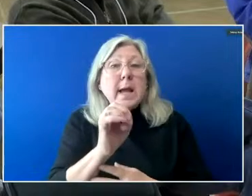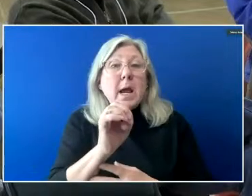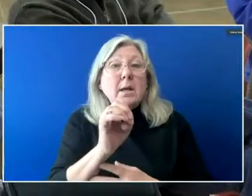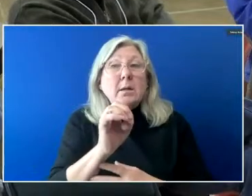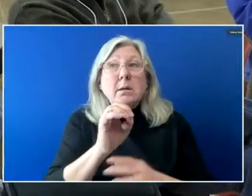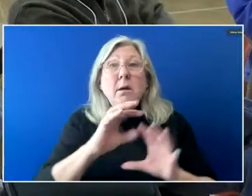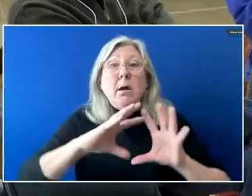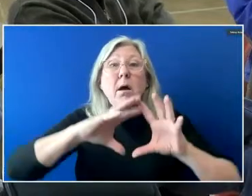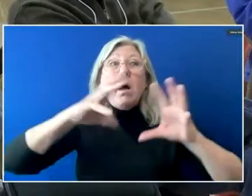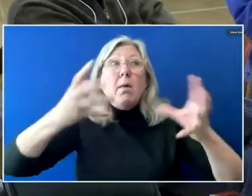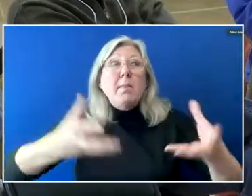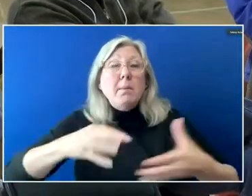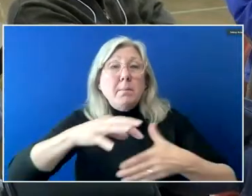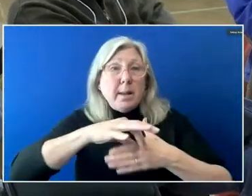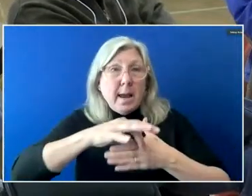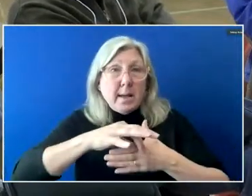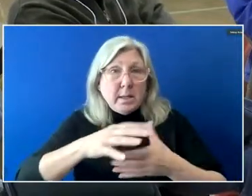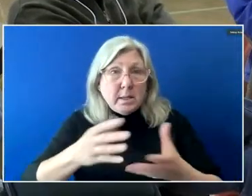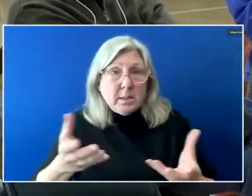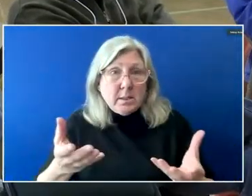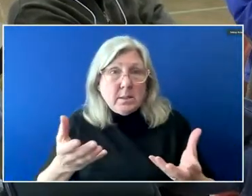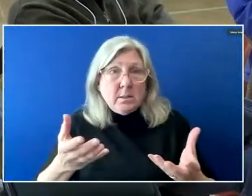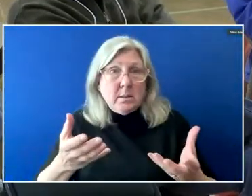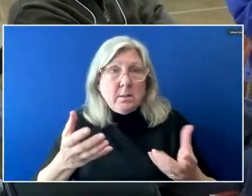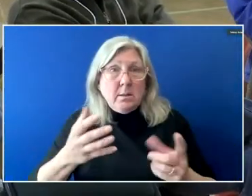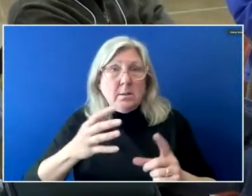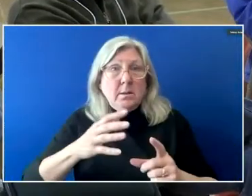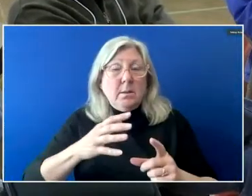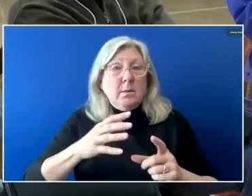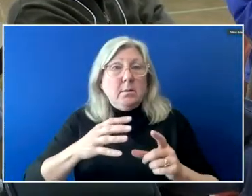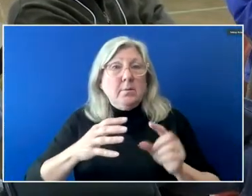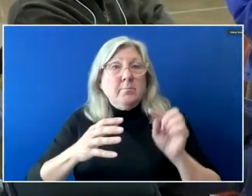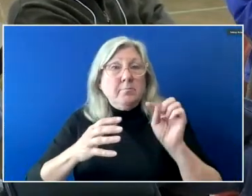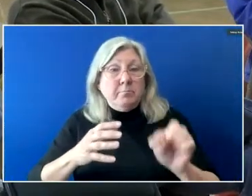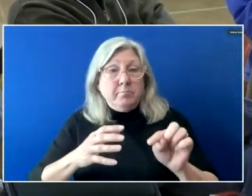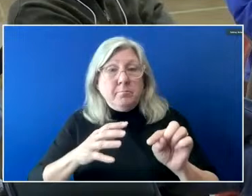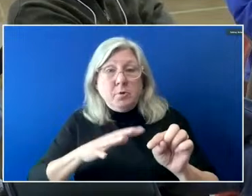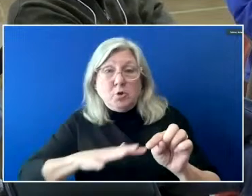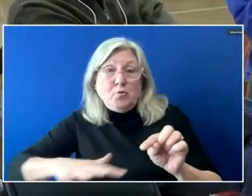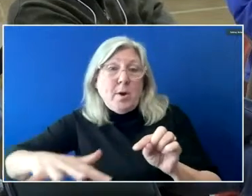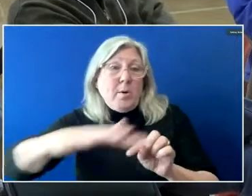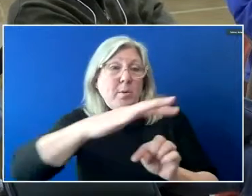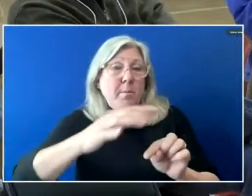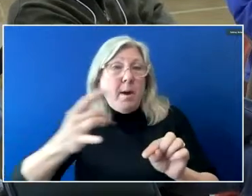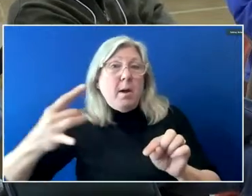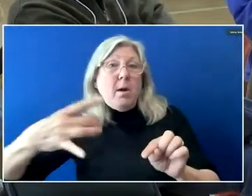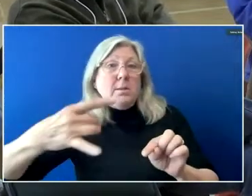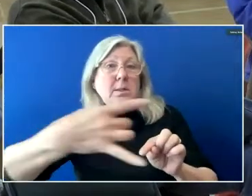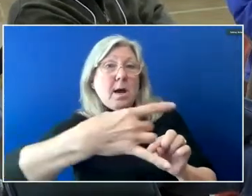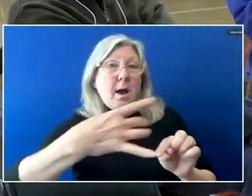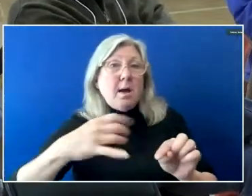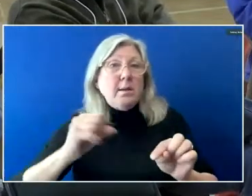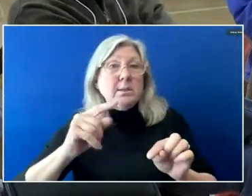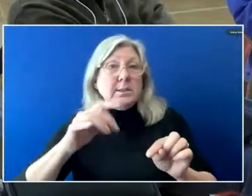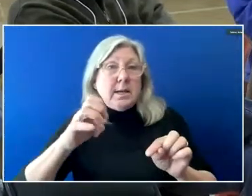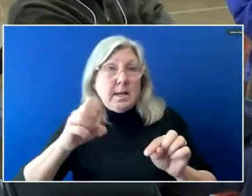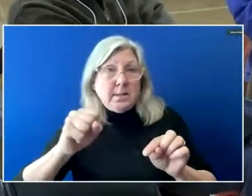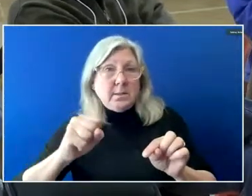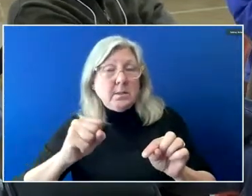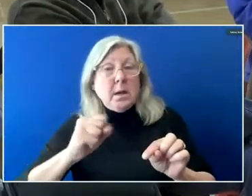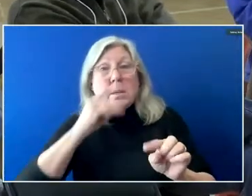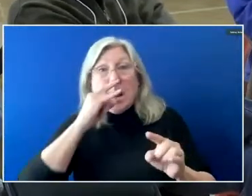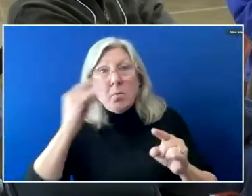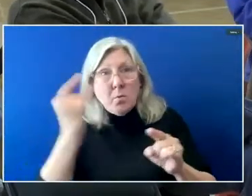planet it is surrounded by hostile States and ironically to this town that claims to